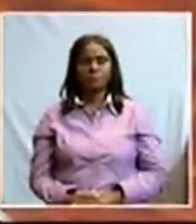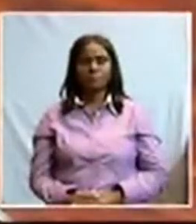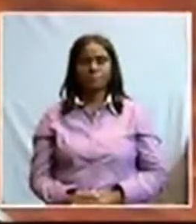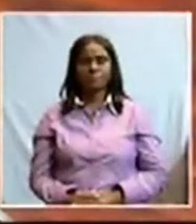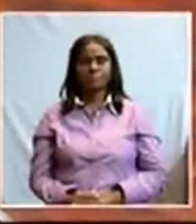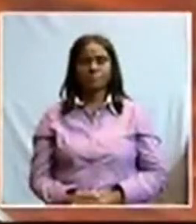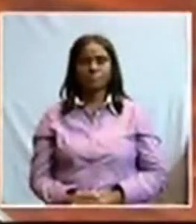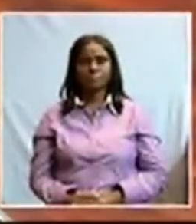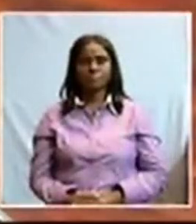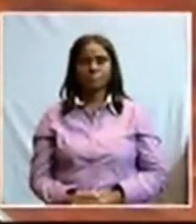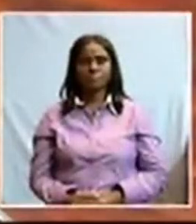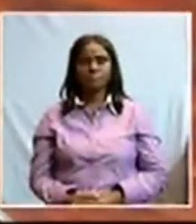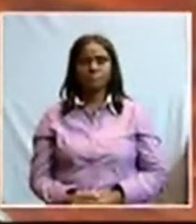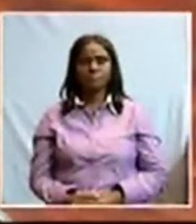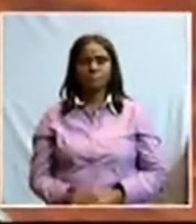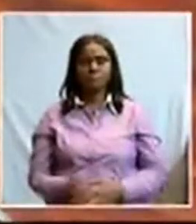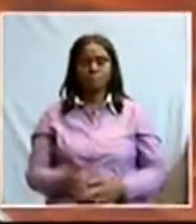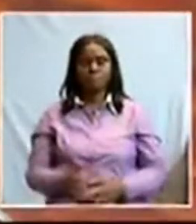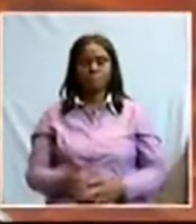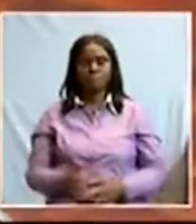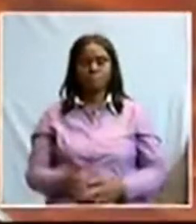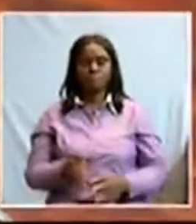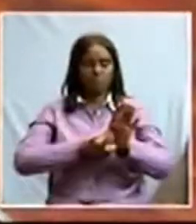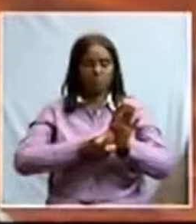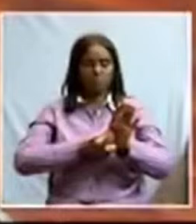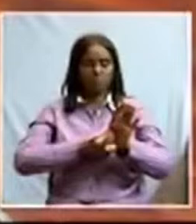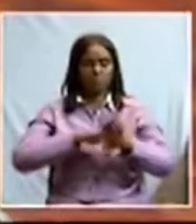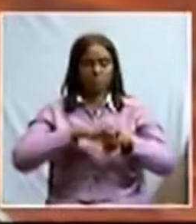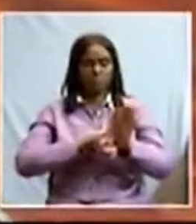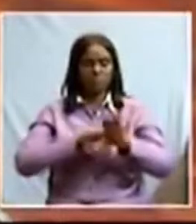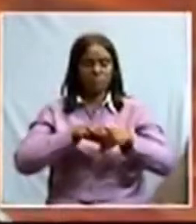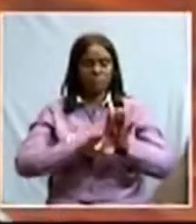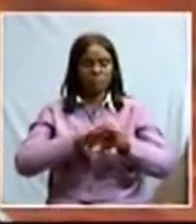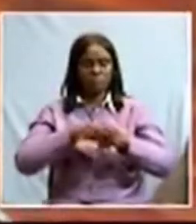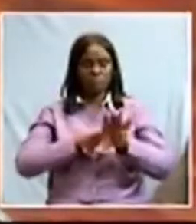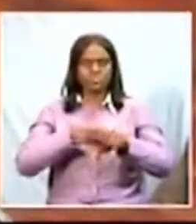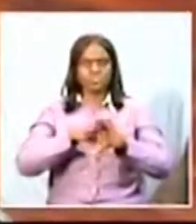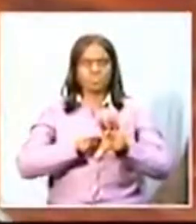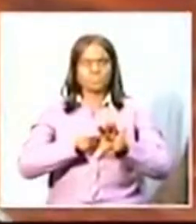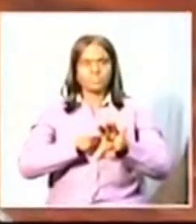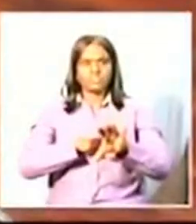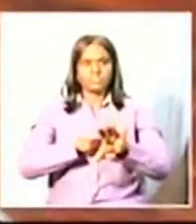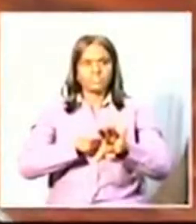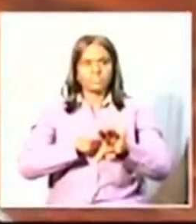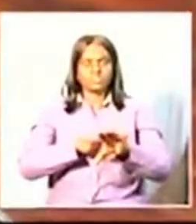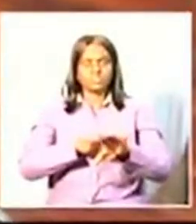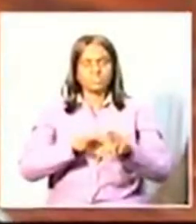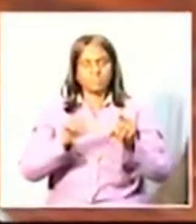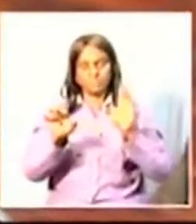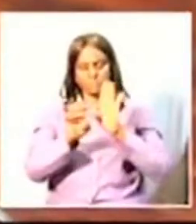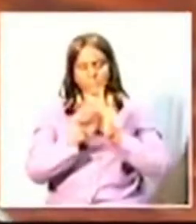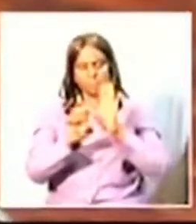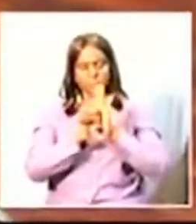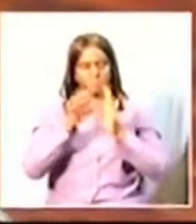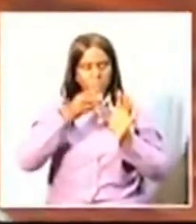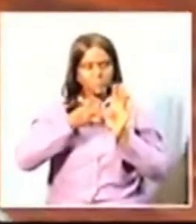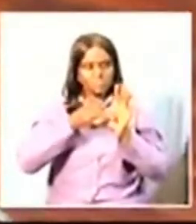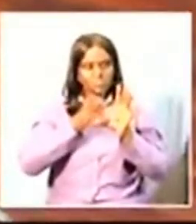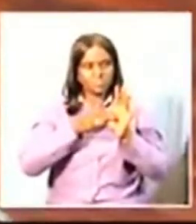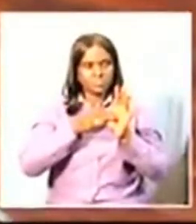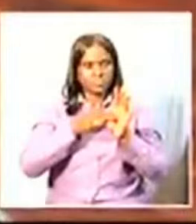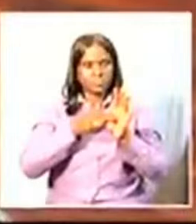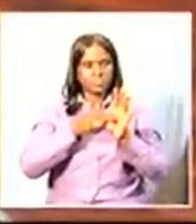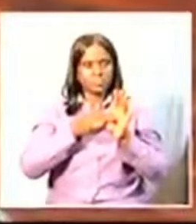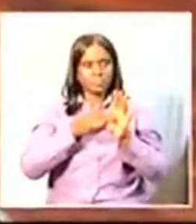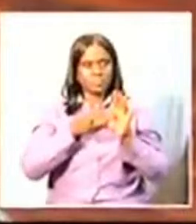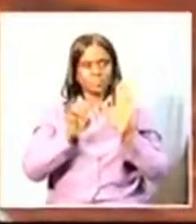like the fuel Bowser Like the fuel Bowser you refer to,